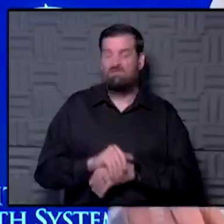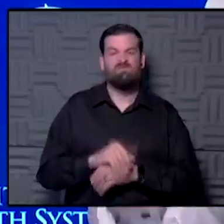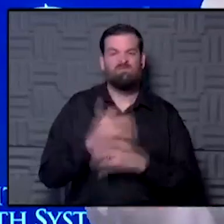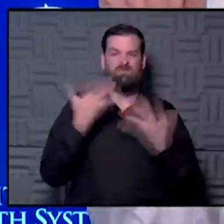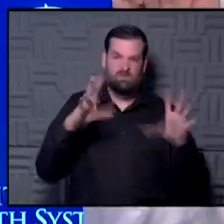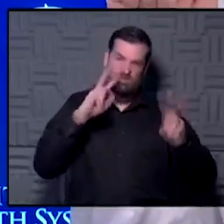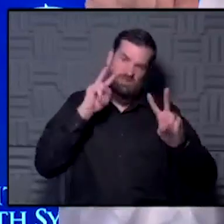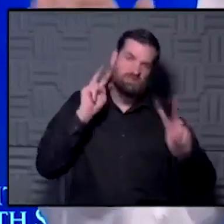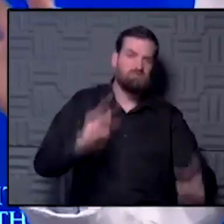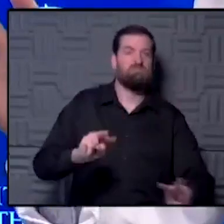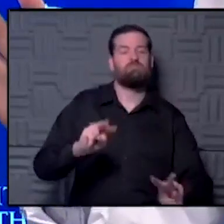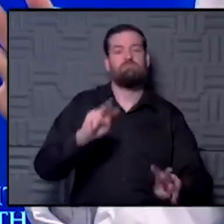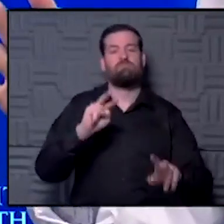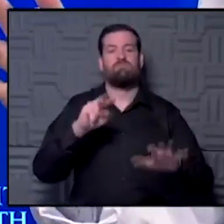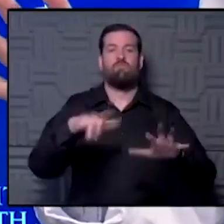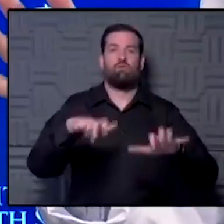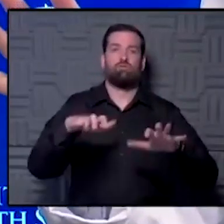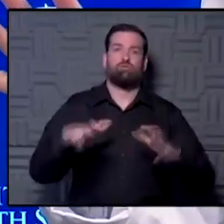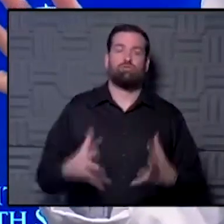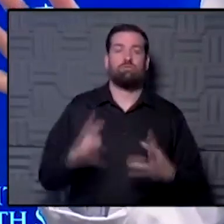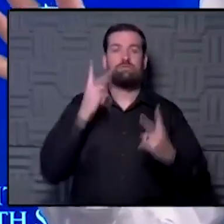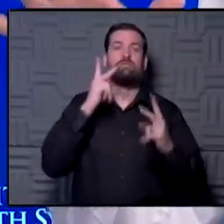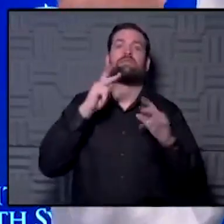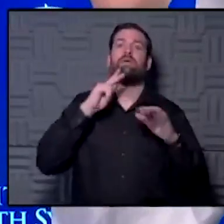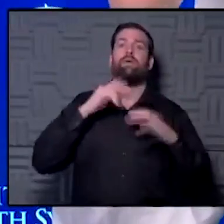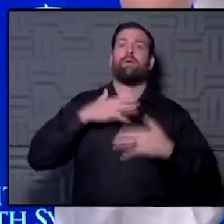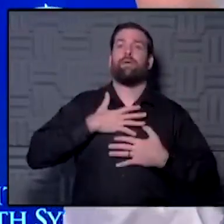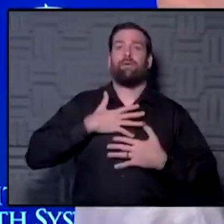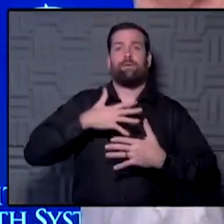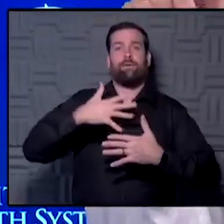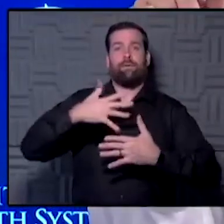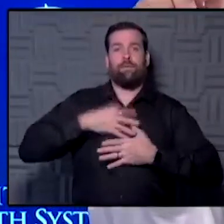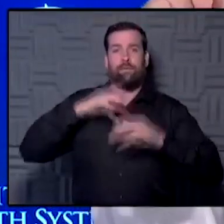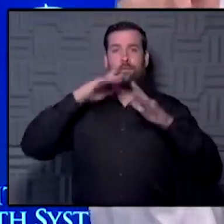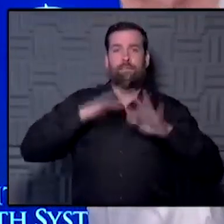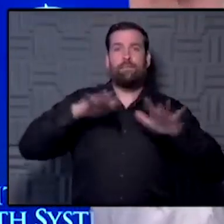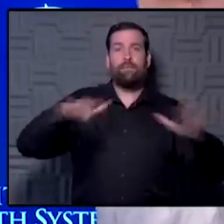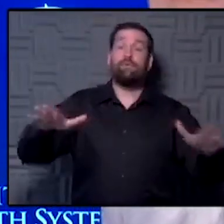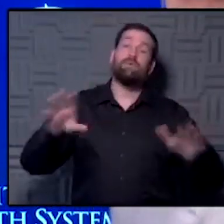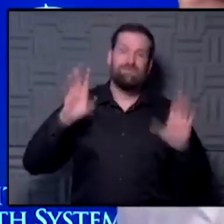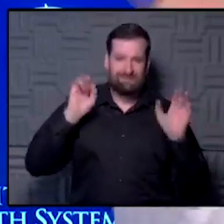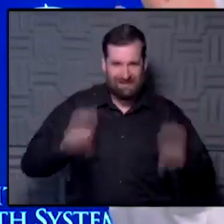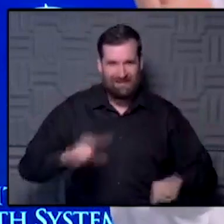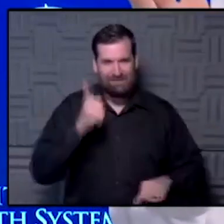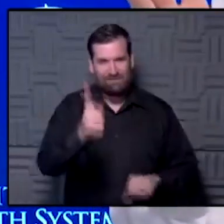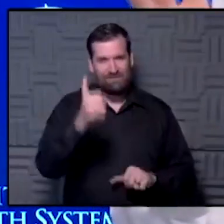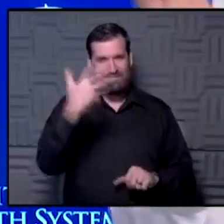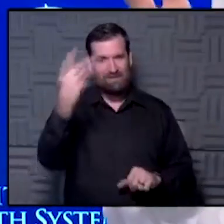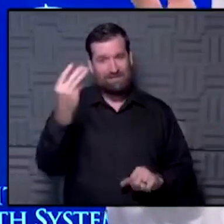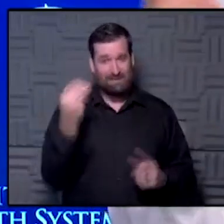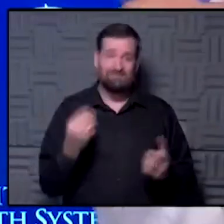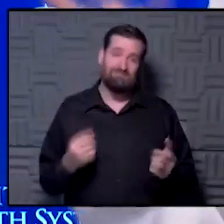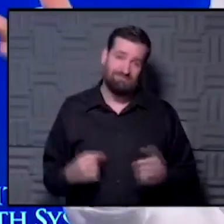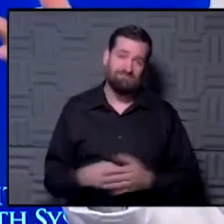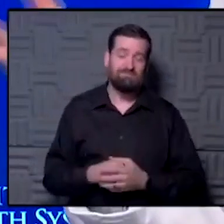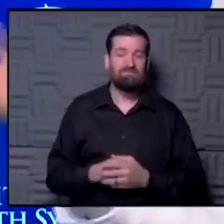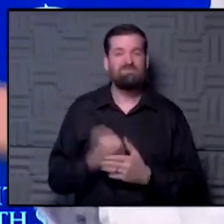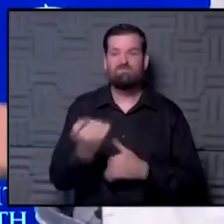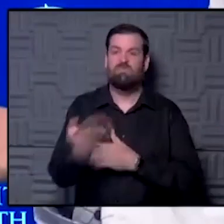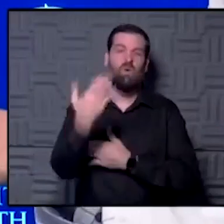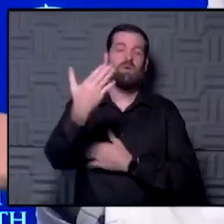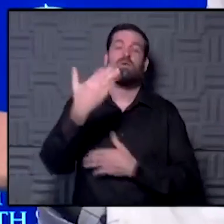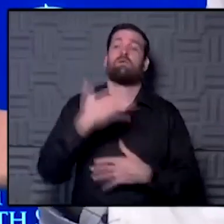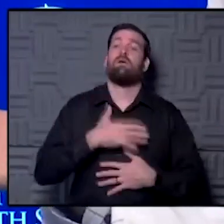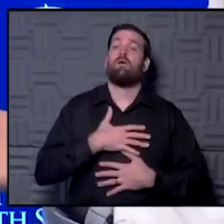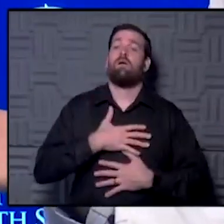freezer before and take deep breaths, and you can see where our breath clot goes. In the next couple of weeks, you'll be able to do that on yourself in the morning. Go outside and just